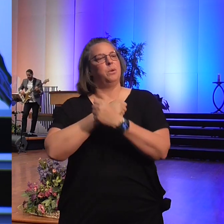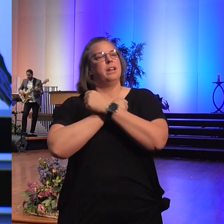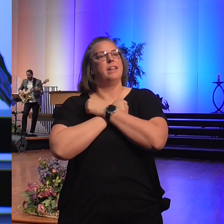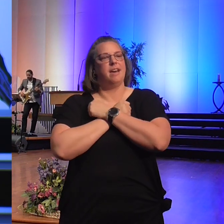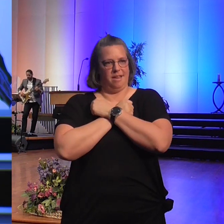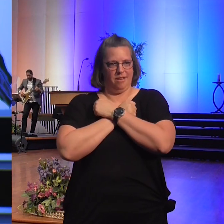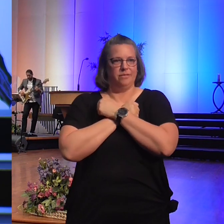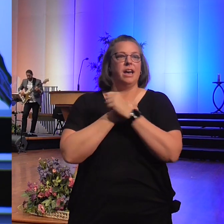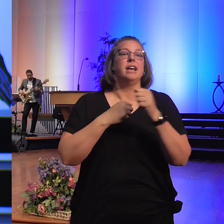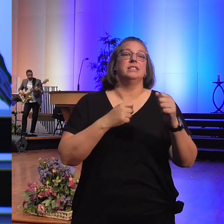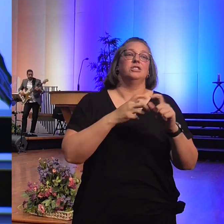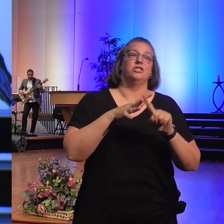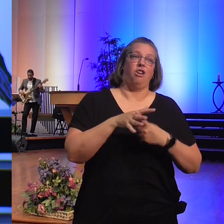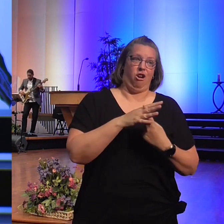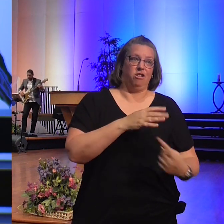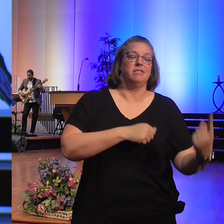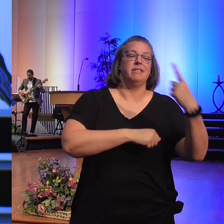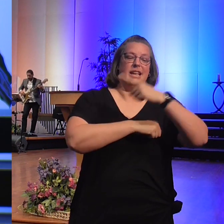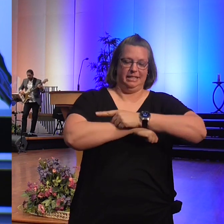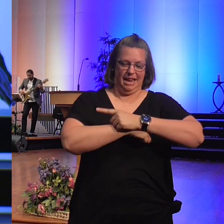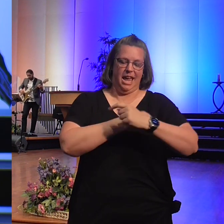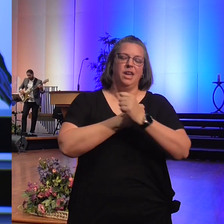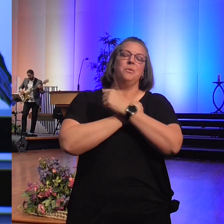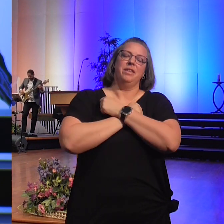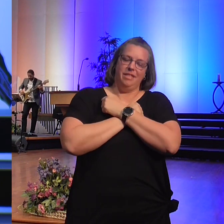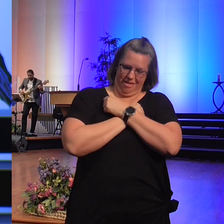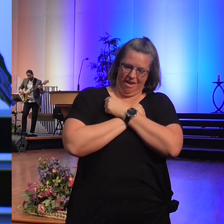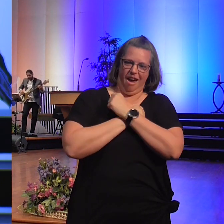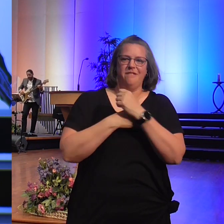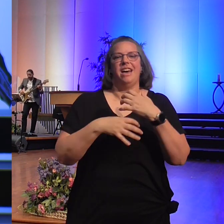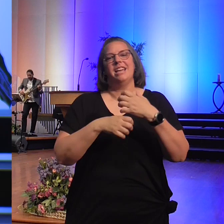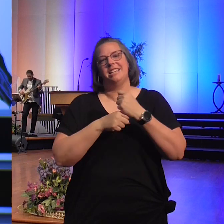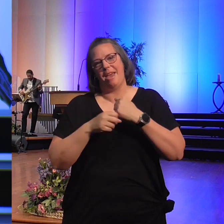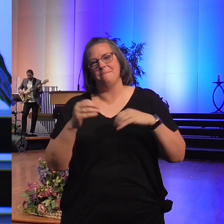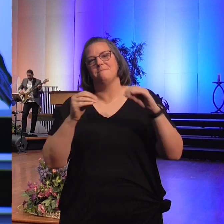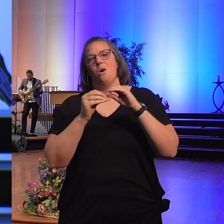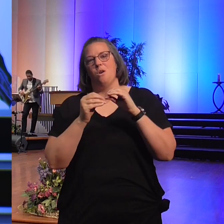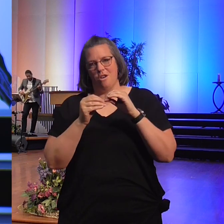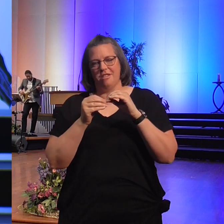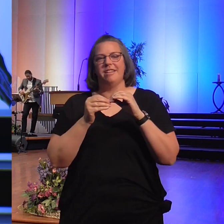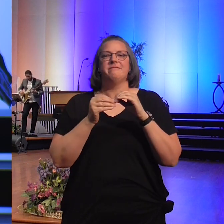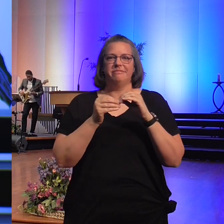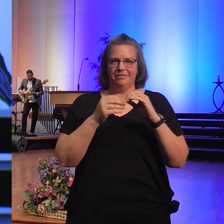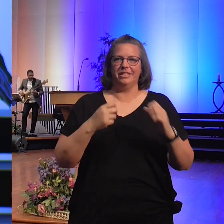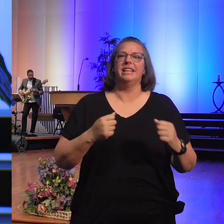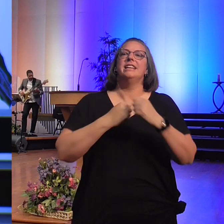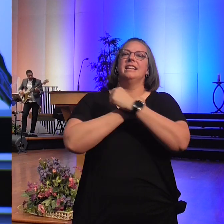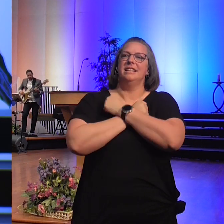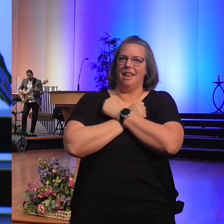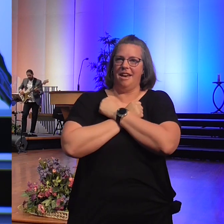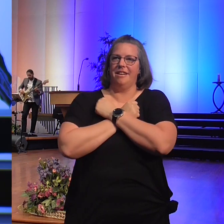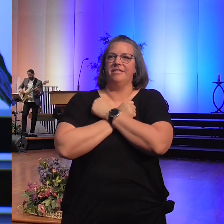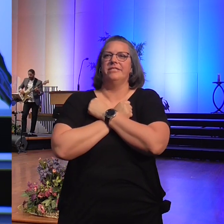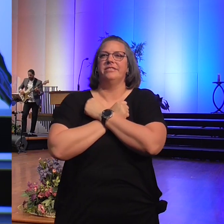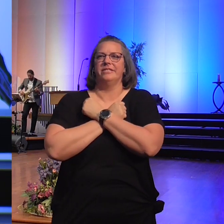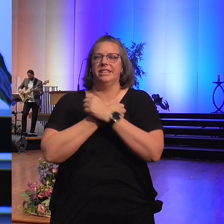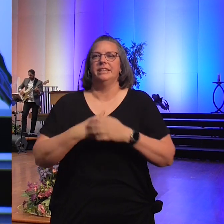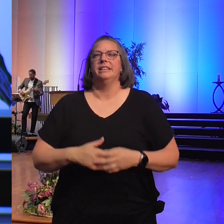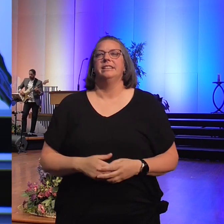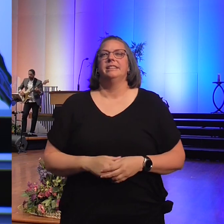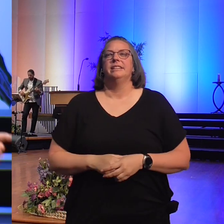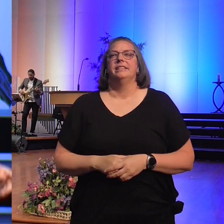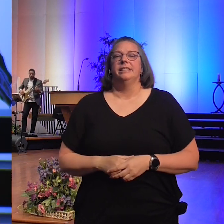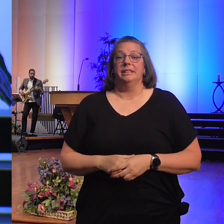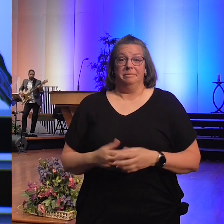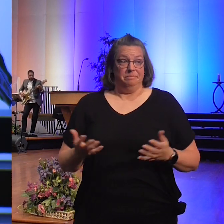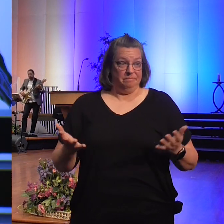with love. When I start my day with love, that's what I get more of, is love.